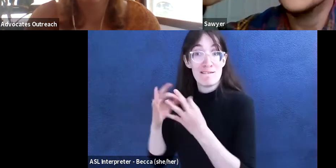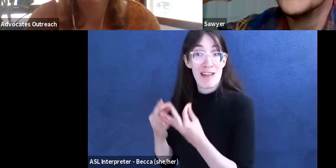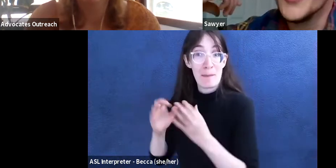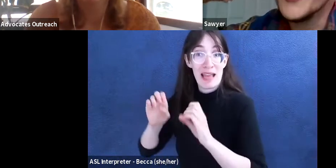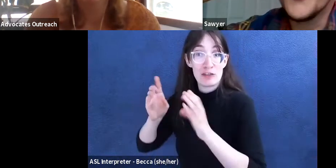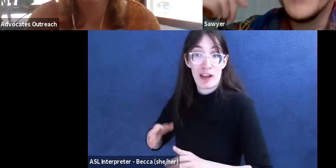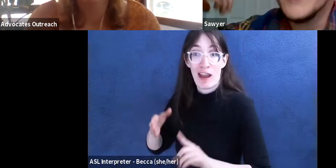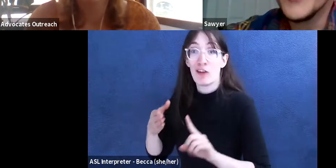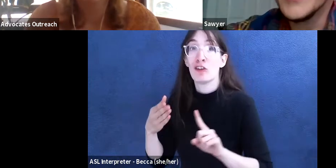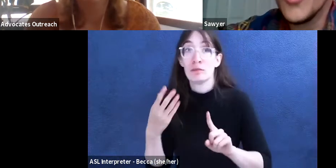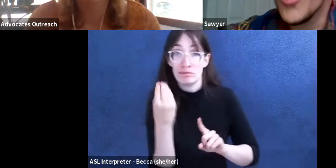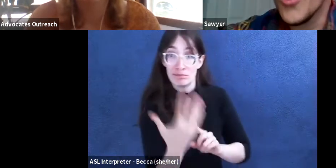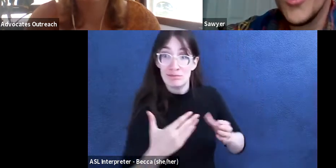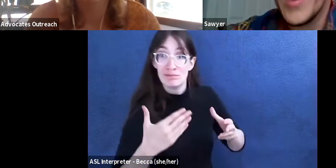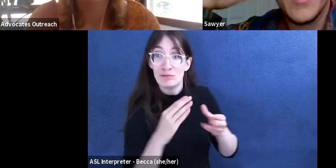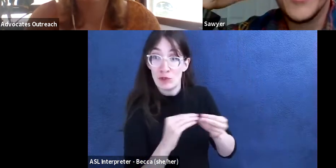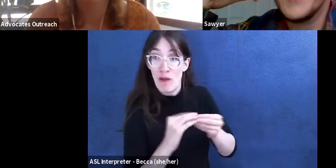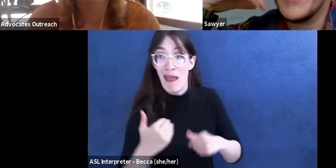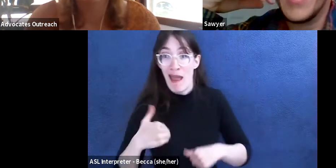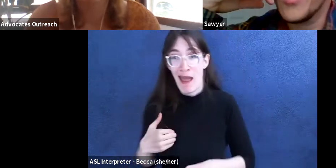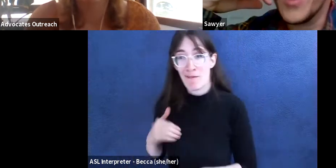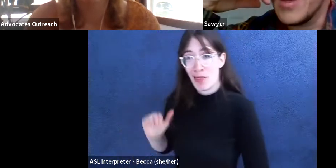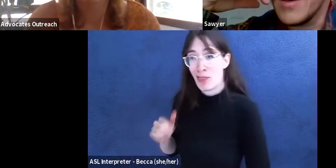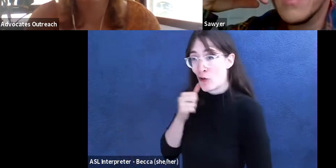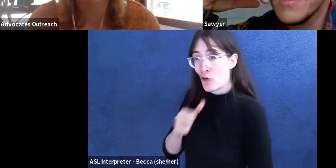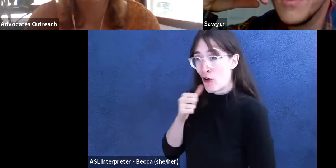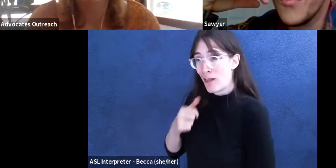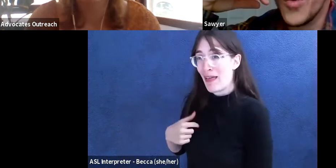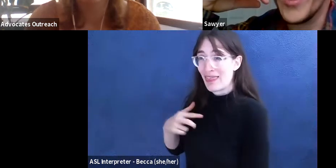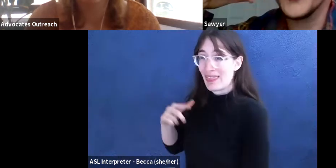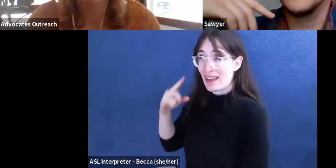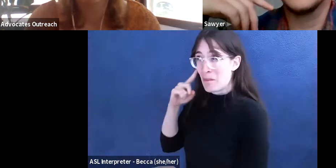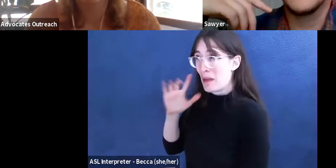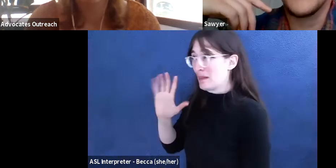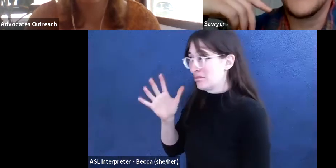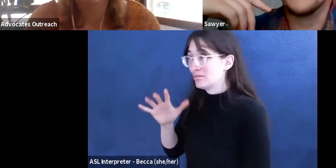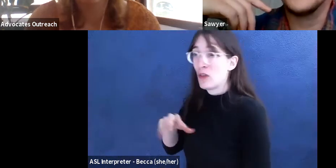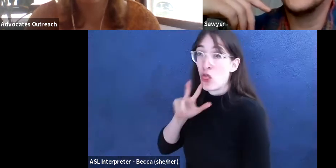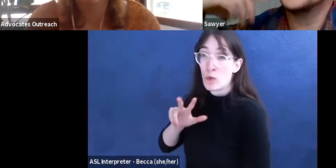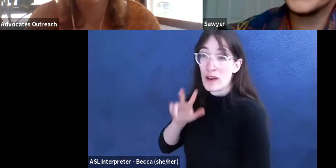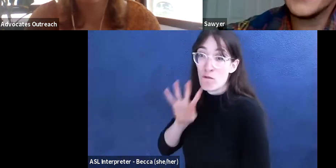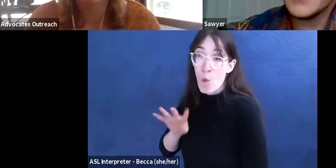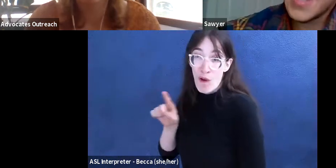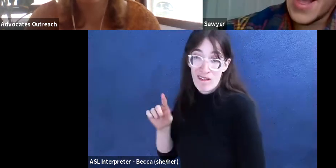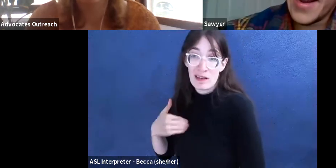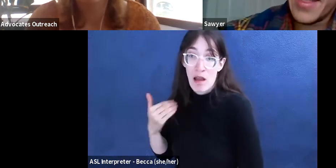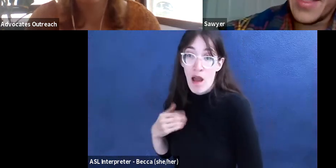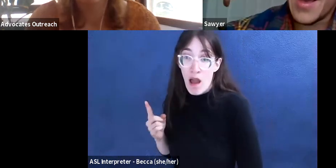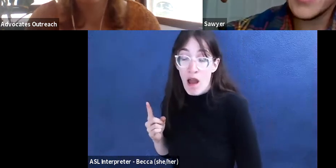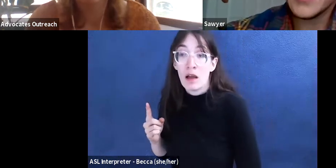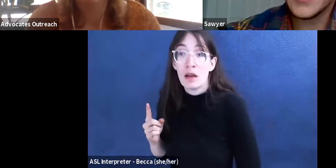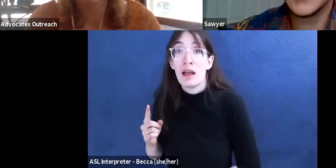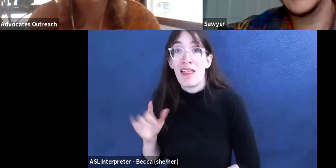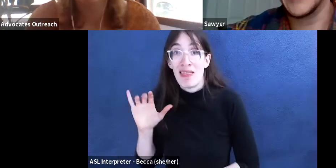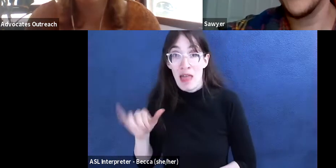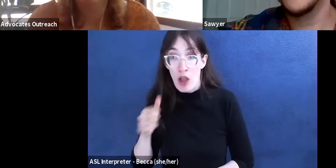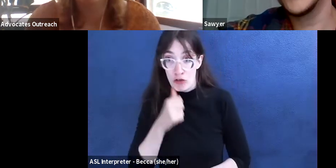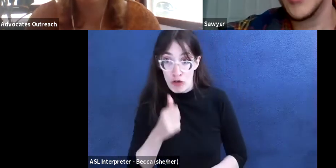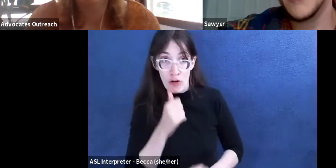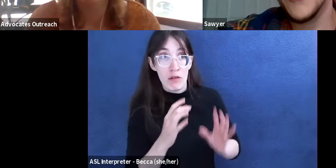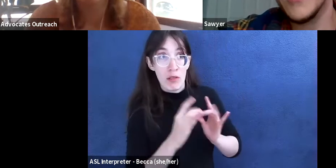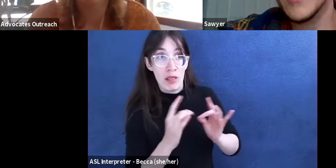your elbow, I'm gonna wash your knees, gonna wash your penis, gonna wash your ankles, and kind of like make it a game.